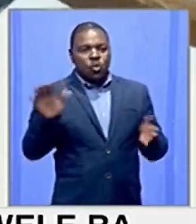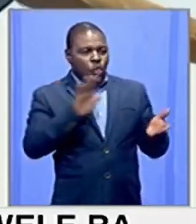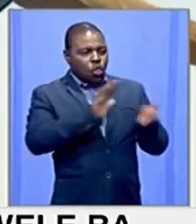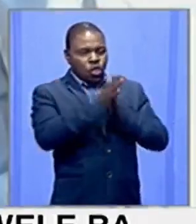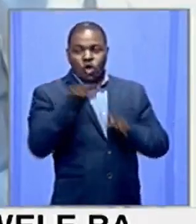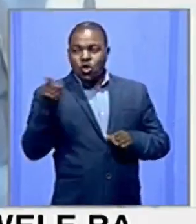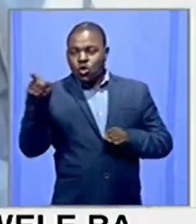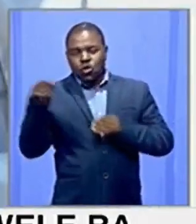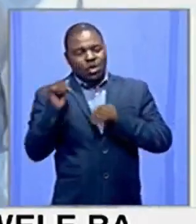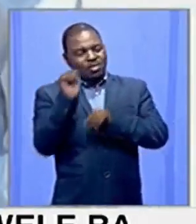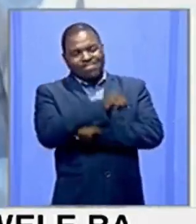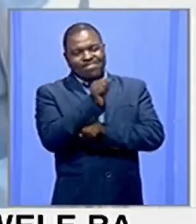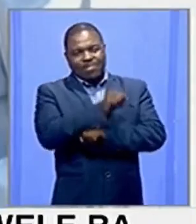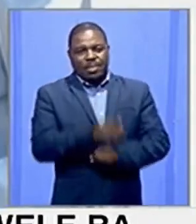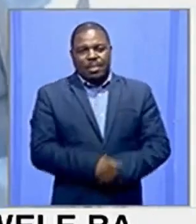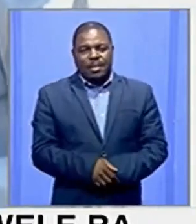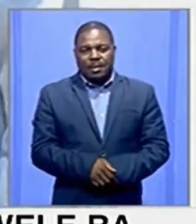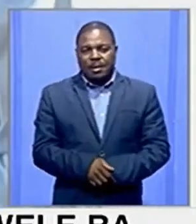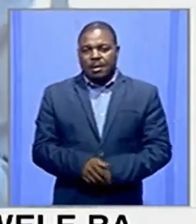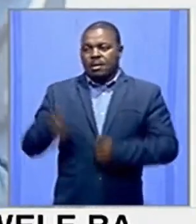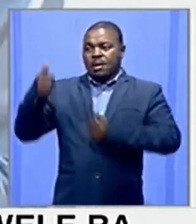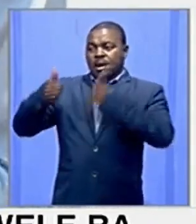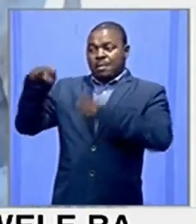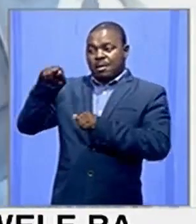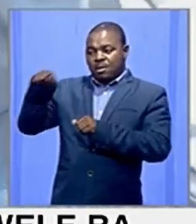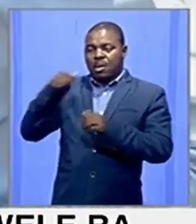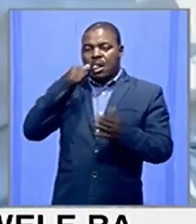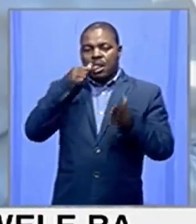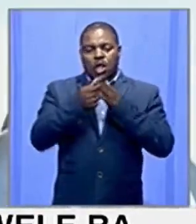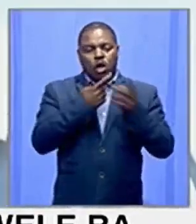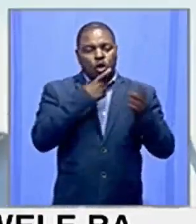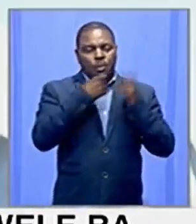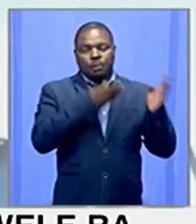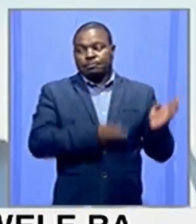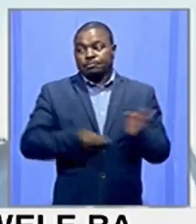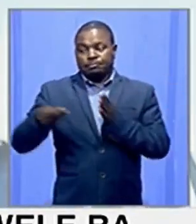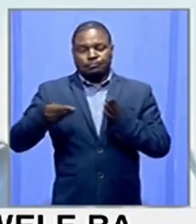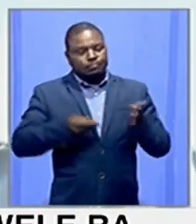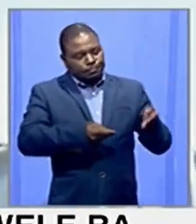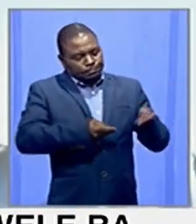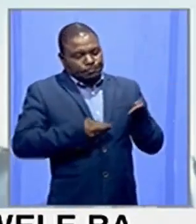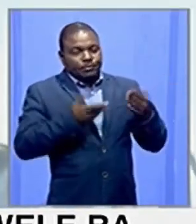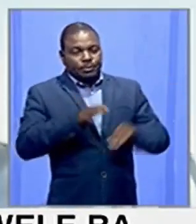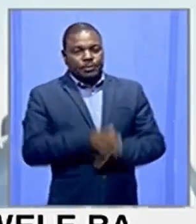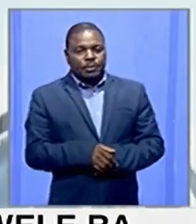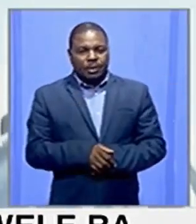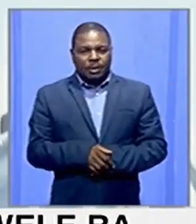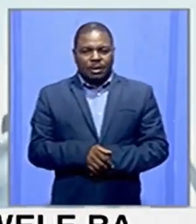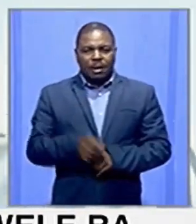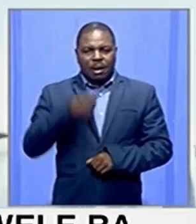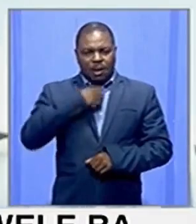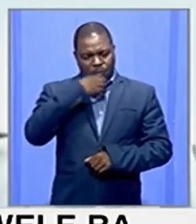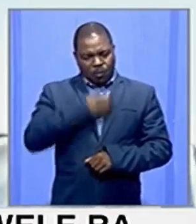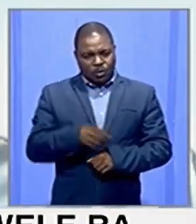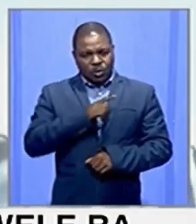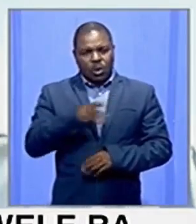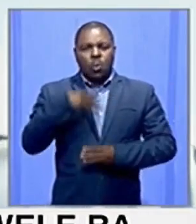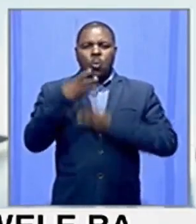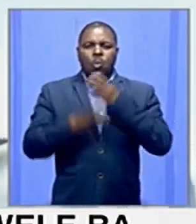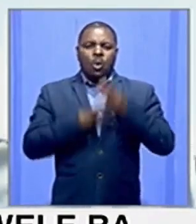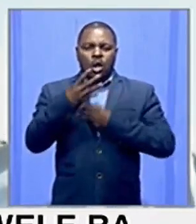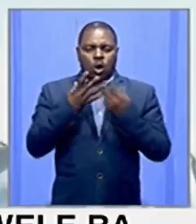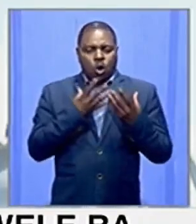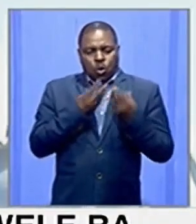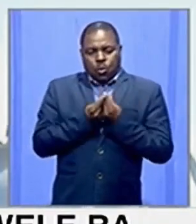care. Balaodi ba setiši sa Medupi ba amogetše lengwalo leo. Ke buša gore re ka sebedisana mmogo go resolve